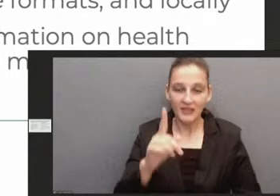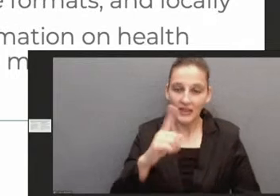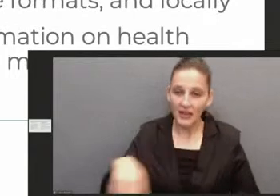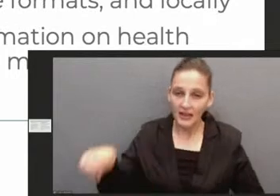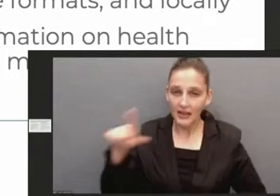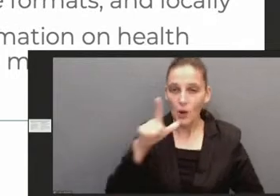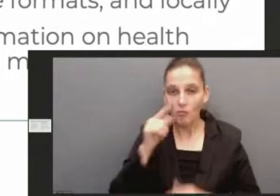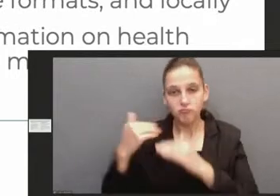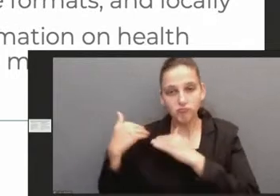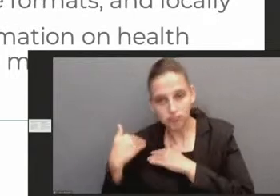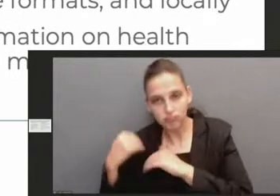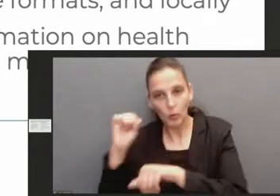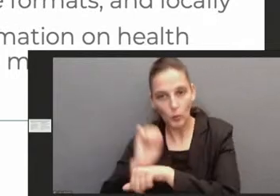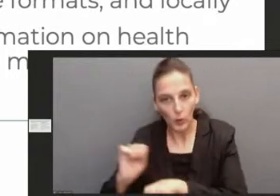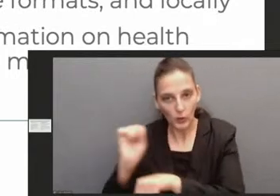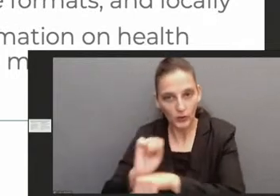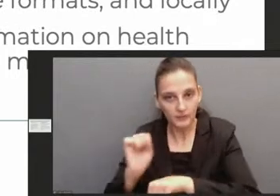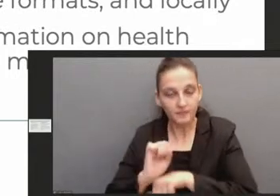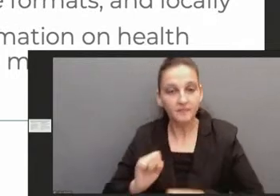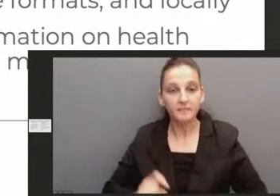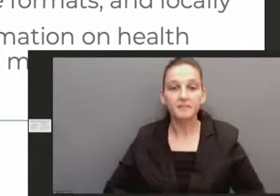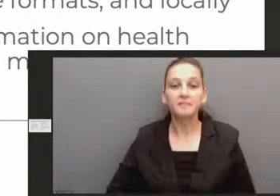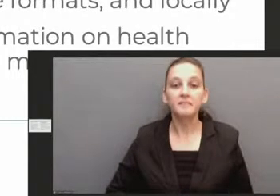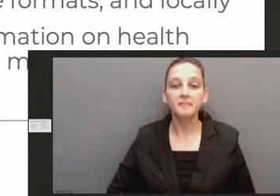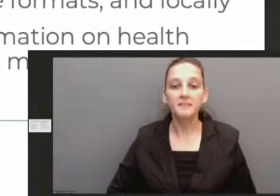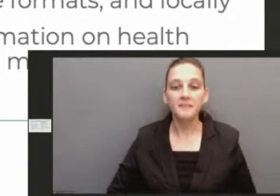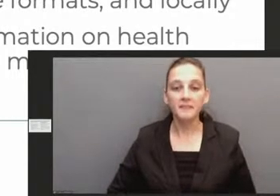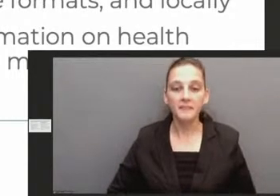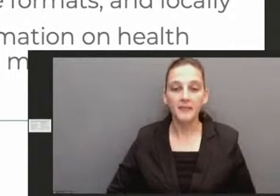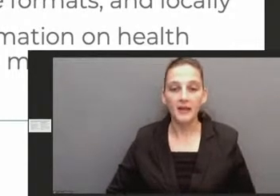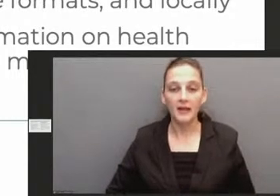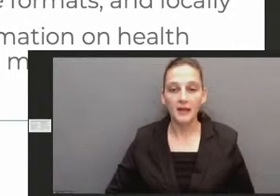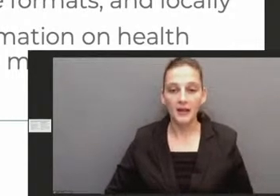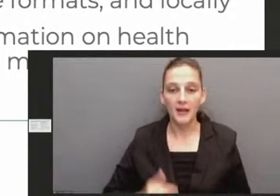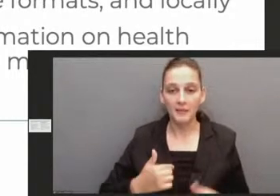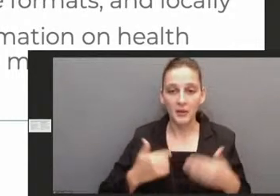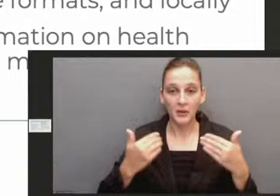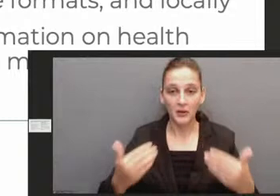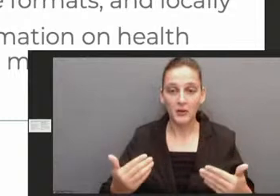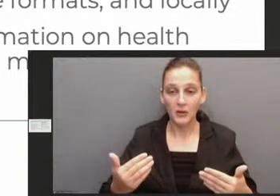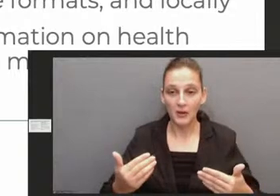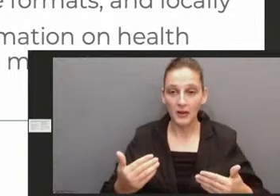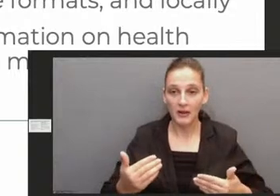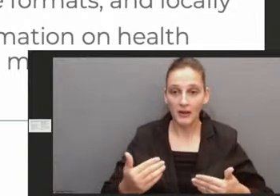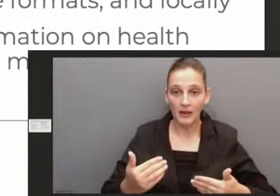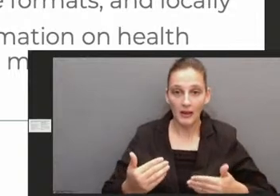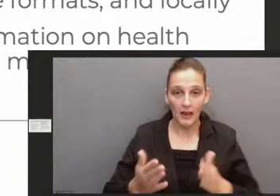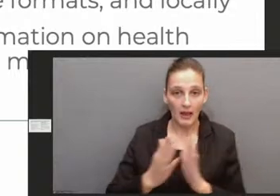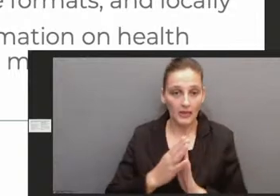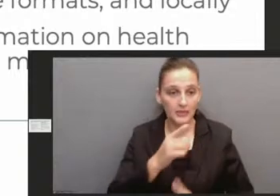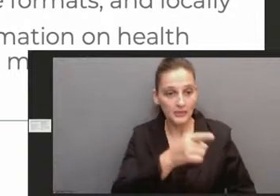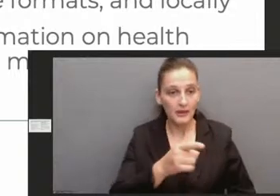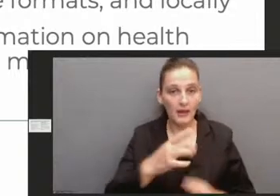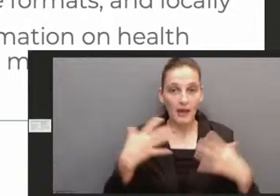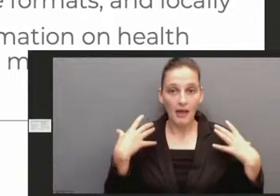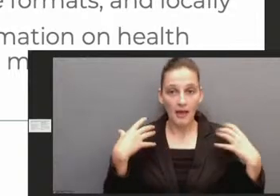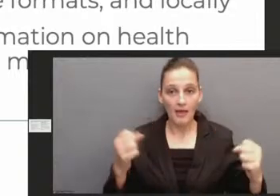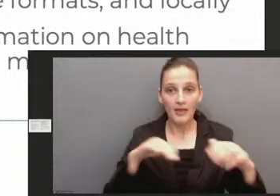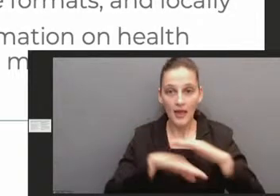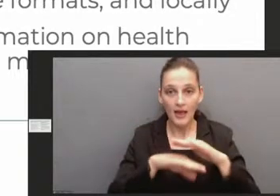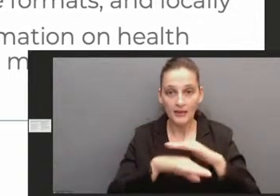work. And I'll begin by calling on our Health Access and